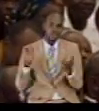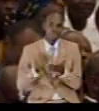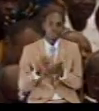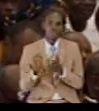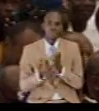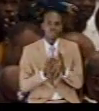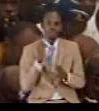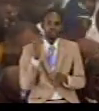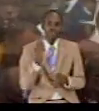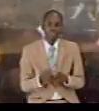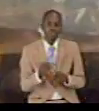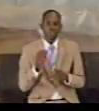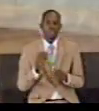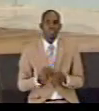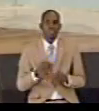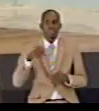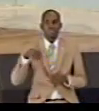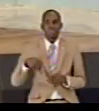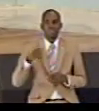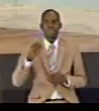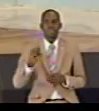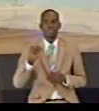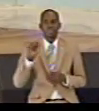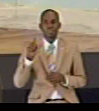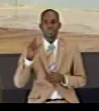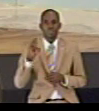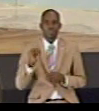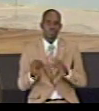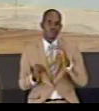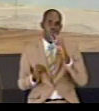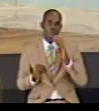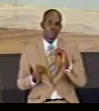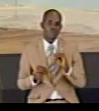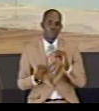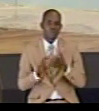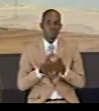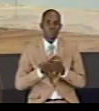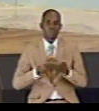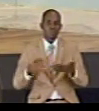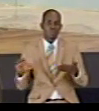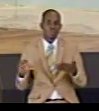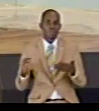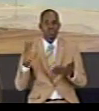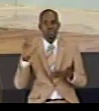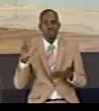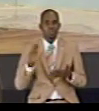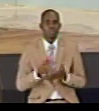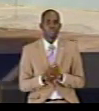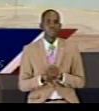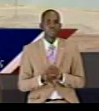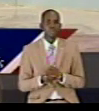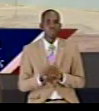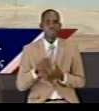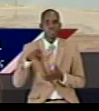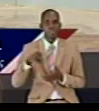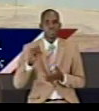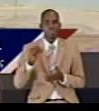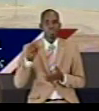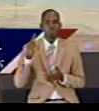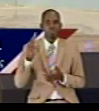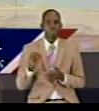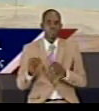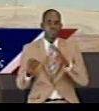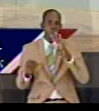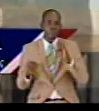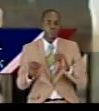Psalm 40, Psalm 40, we're reading from verse 3. Psalm 40, verse